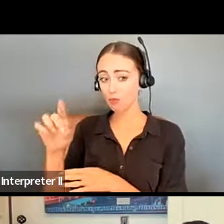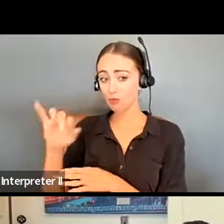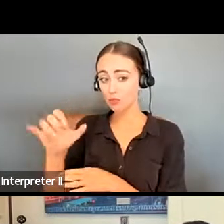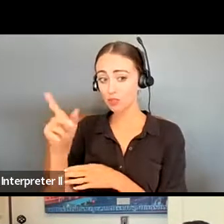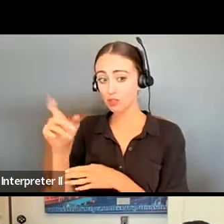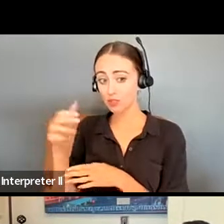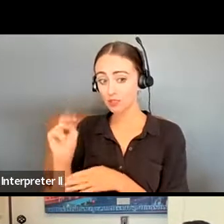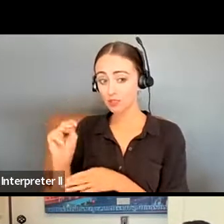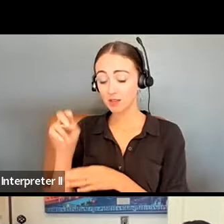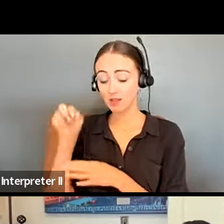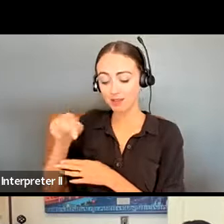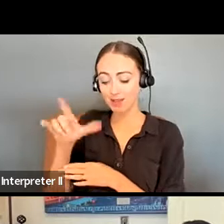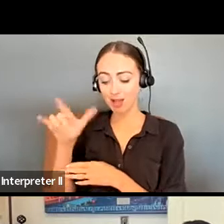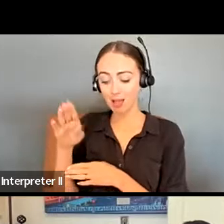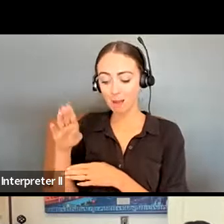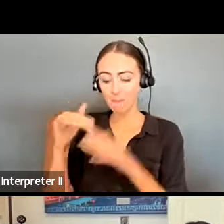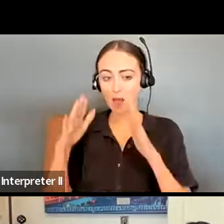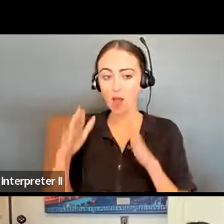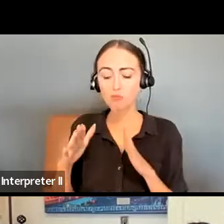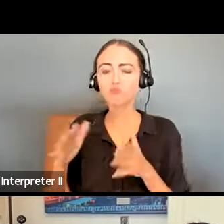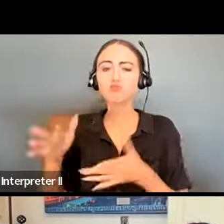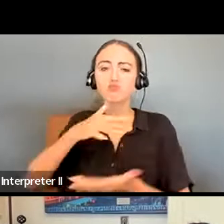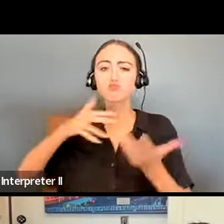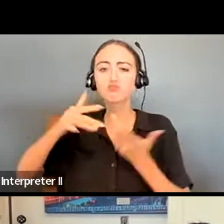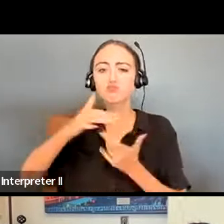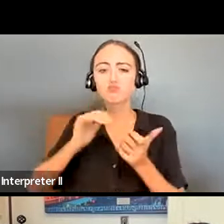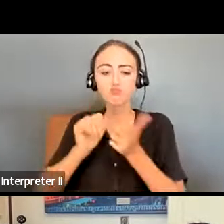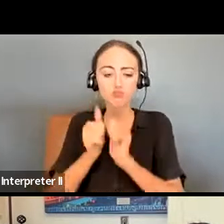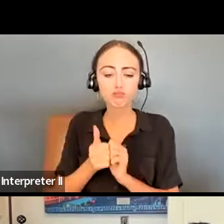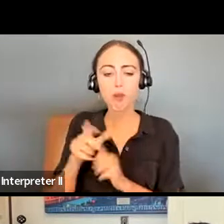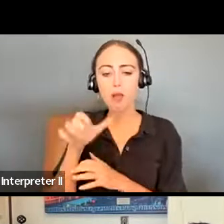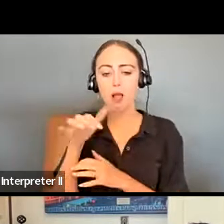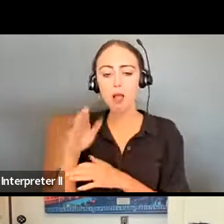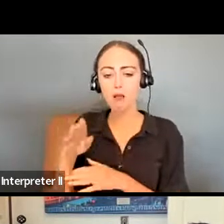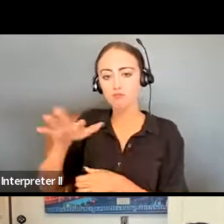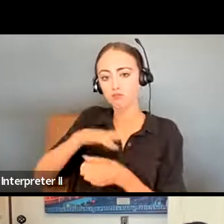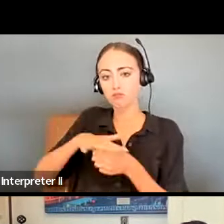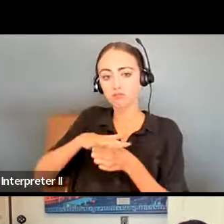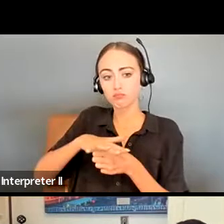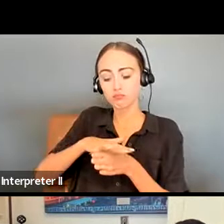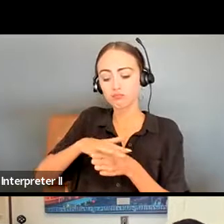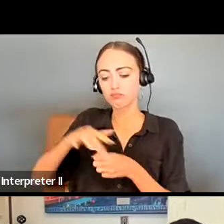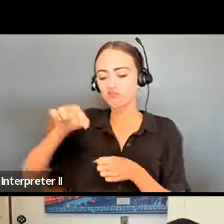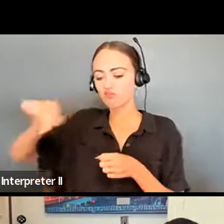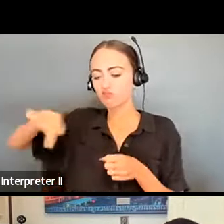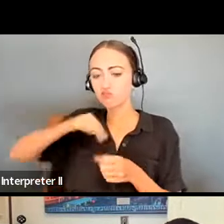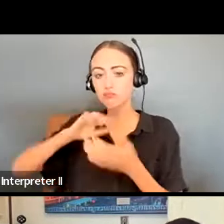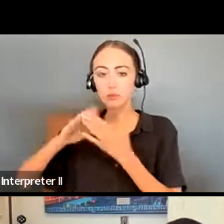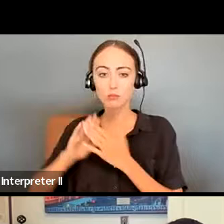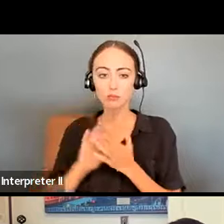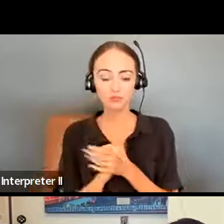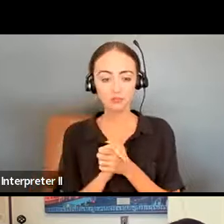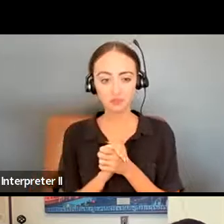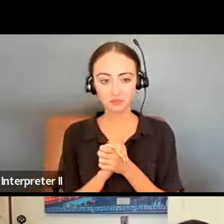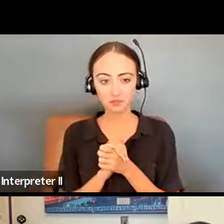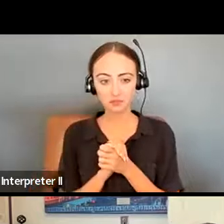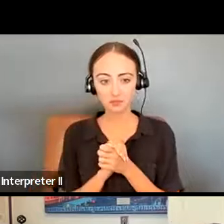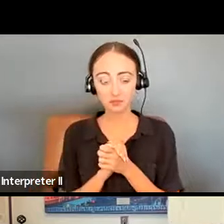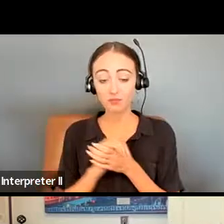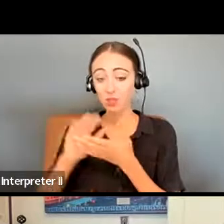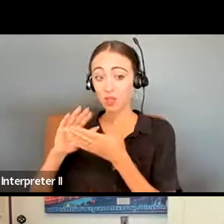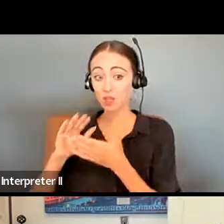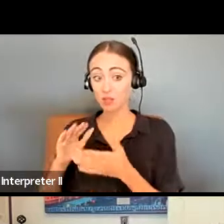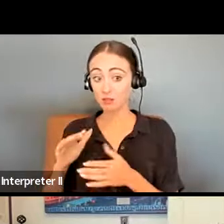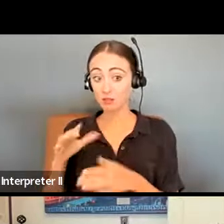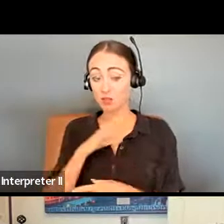Wiltberger Clubhouse was a social and athletic club for residents of Wiltberger and the surrounding community. And the committee report